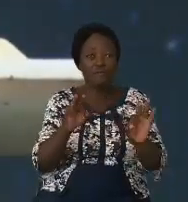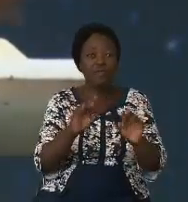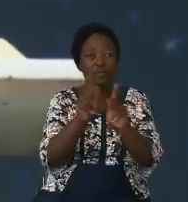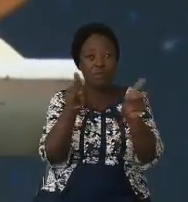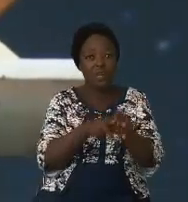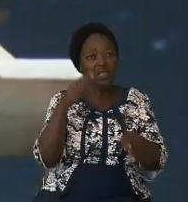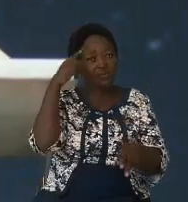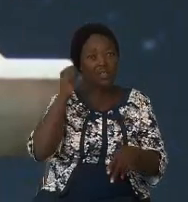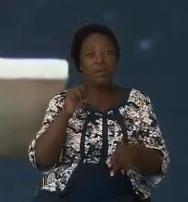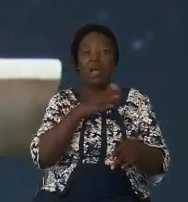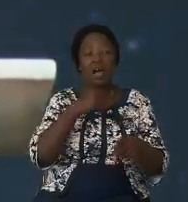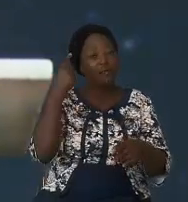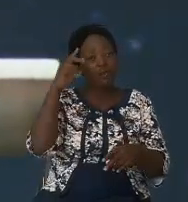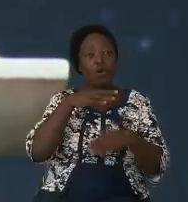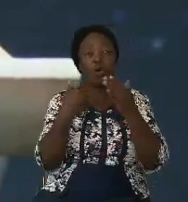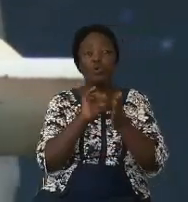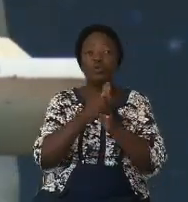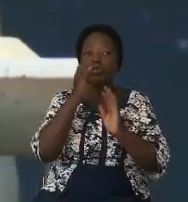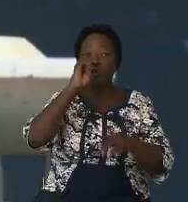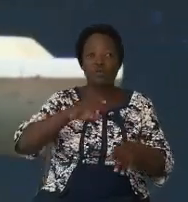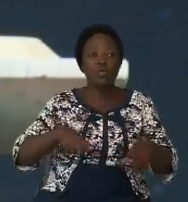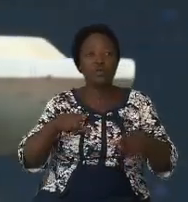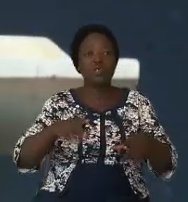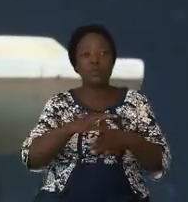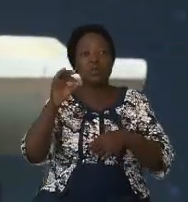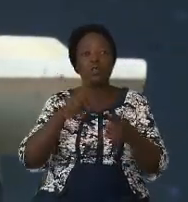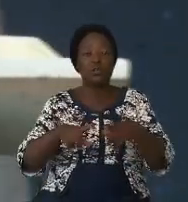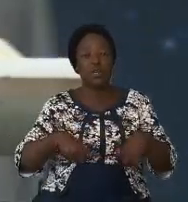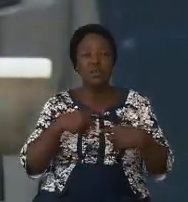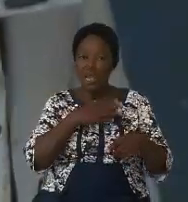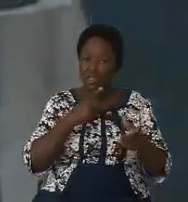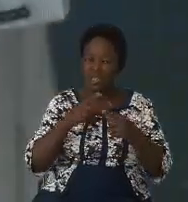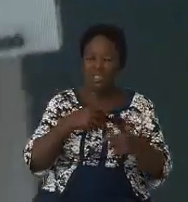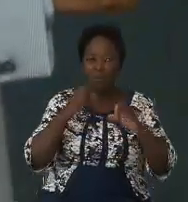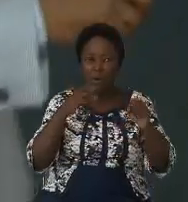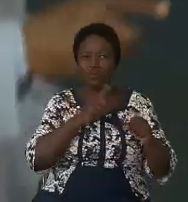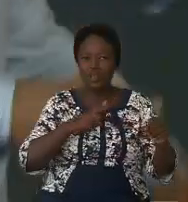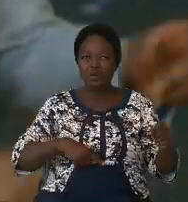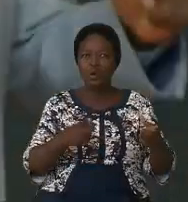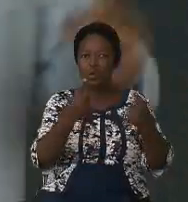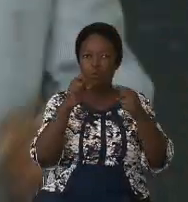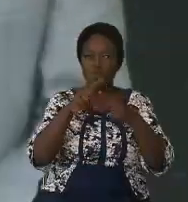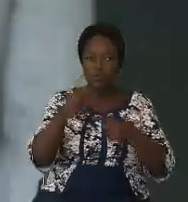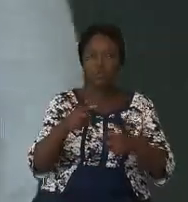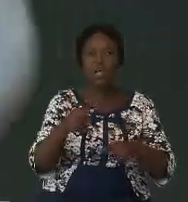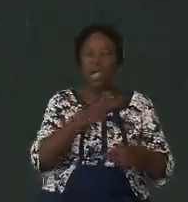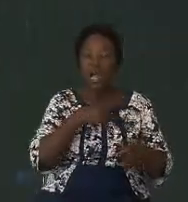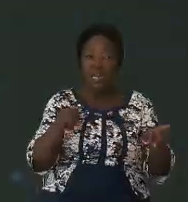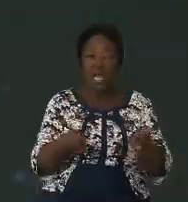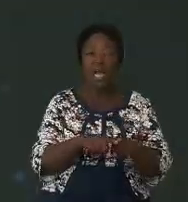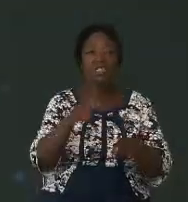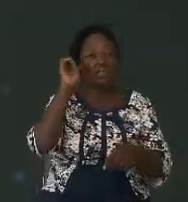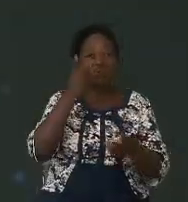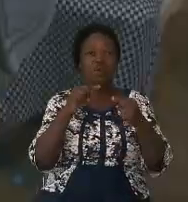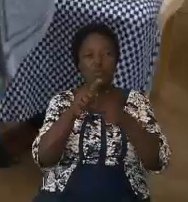accommodation and free habitation for an evil spirit. And then the power of God comes to you, as it's